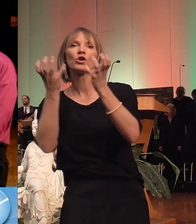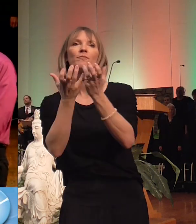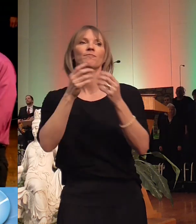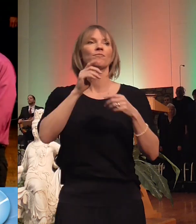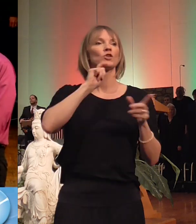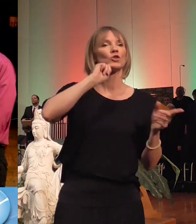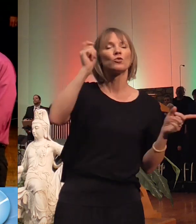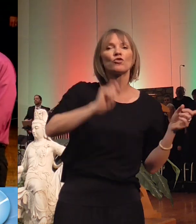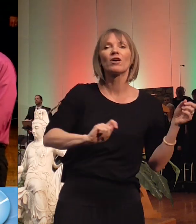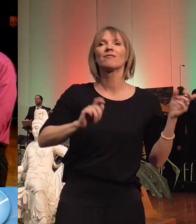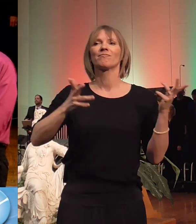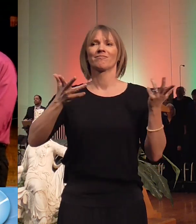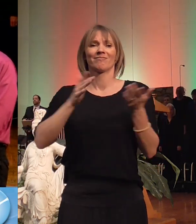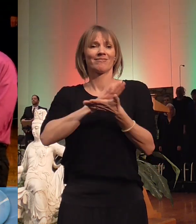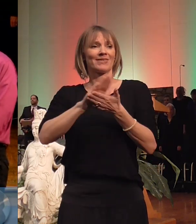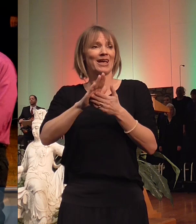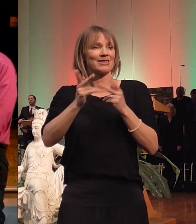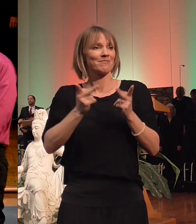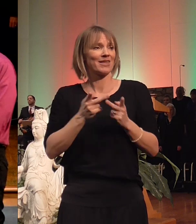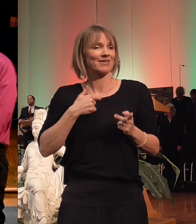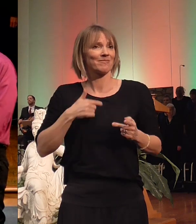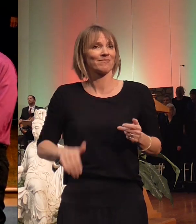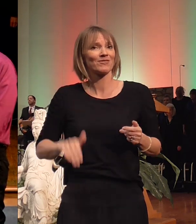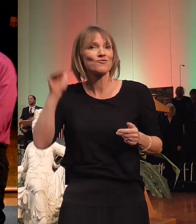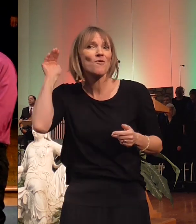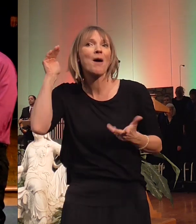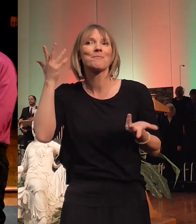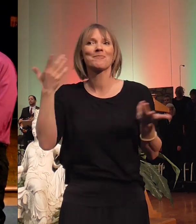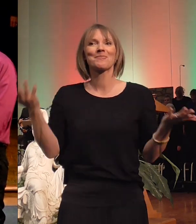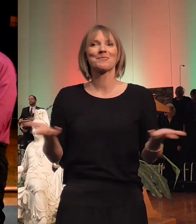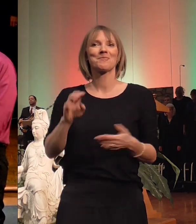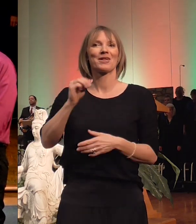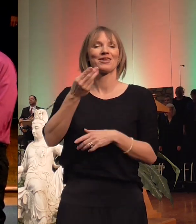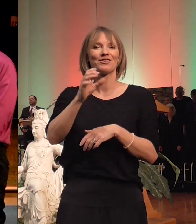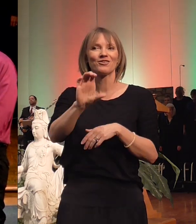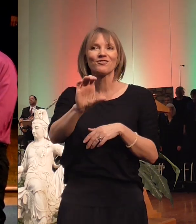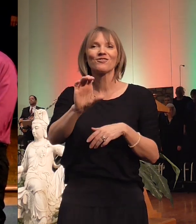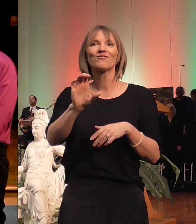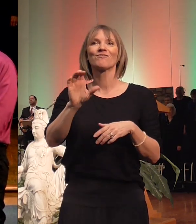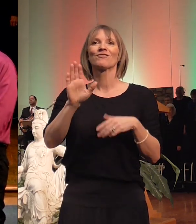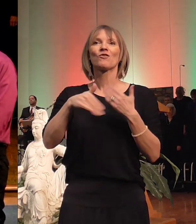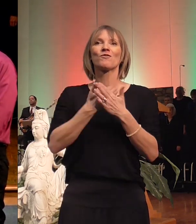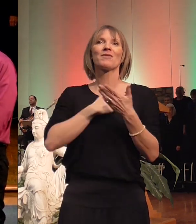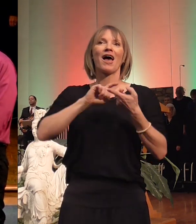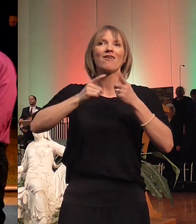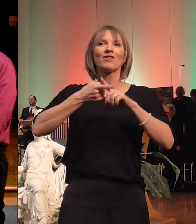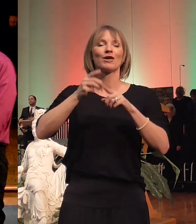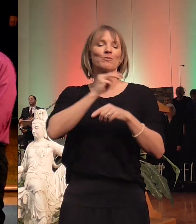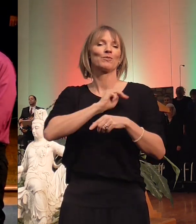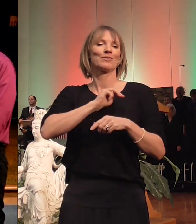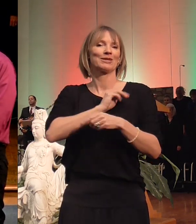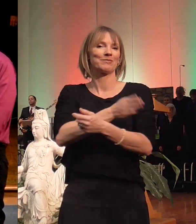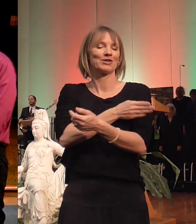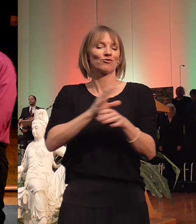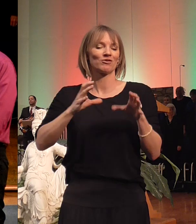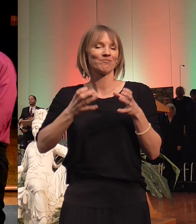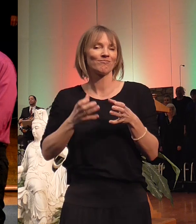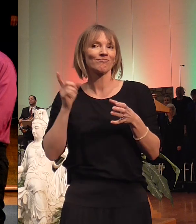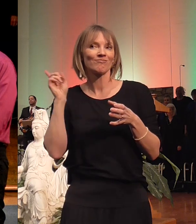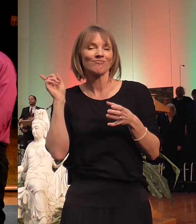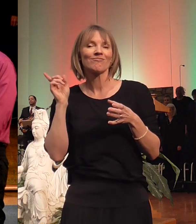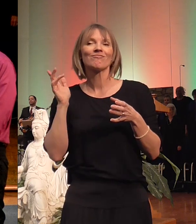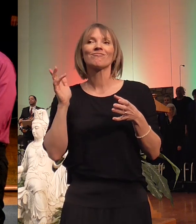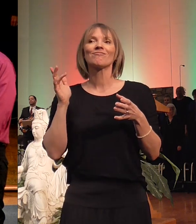Ukraine. It's been a nice place to grow up here at Mile High Church, and all my buddies in the music ministry,